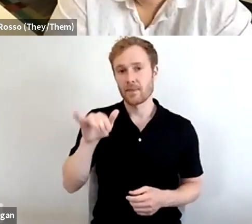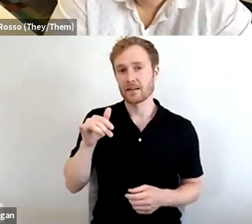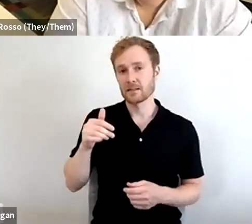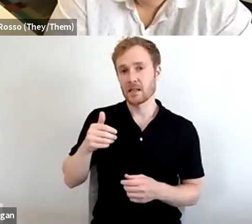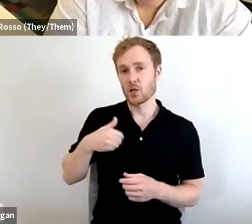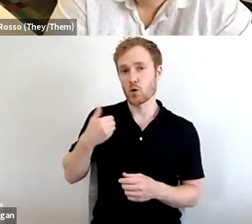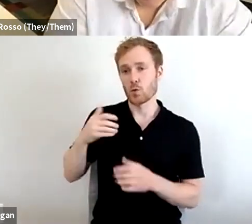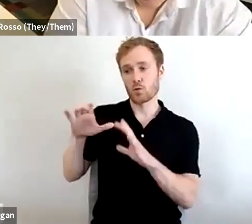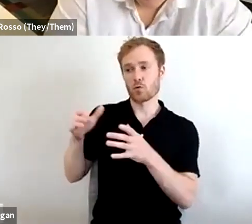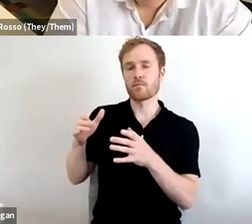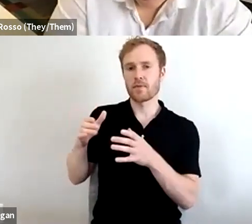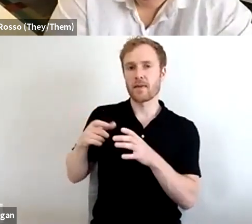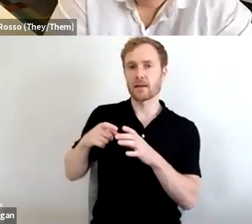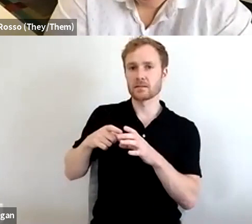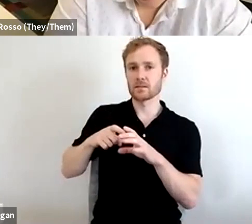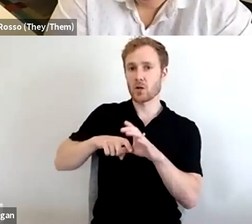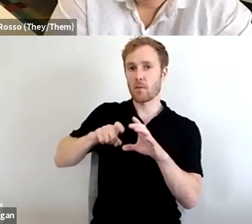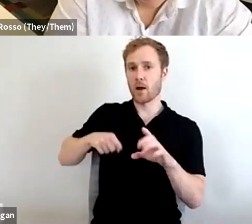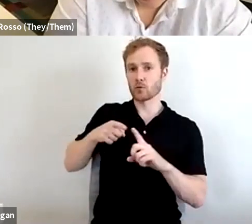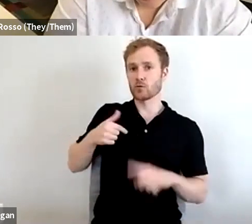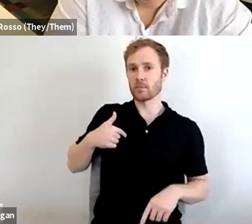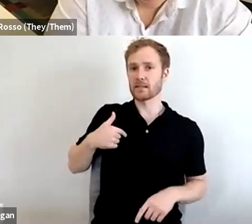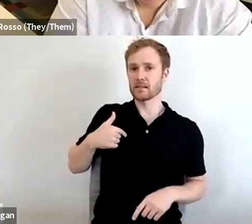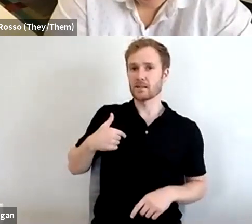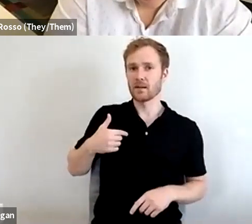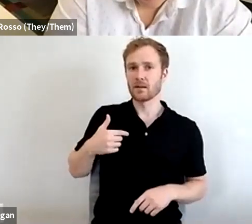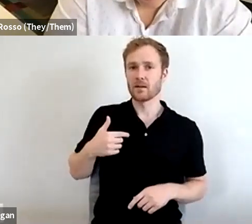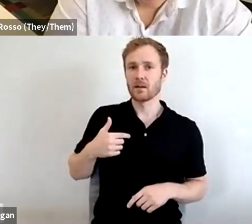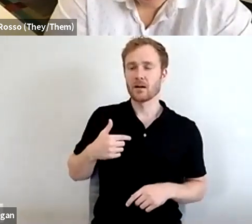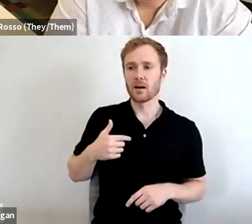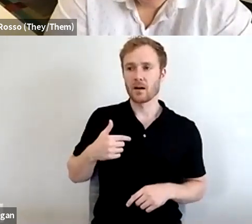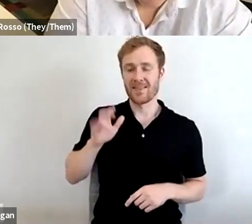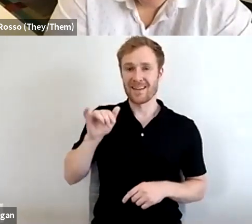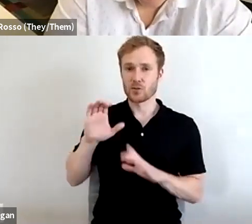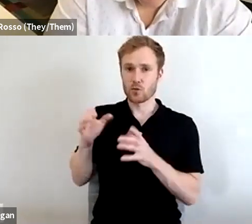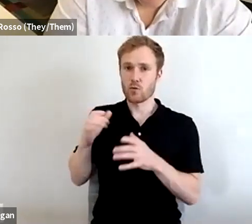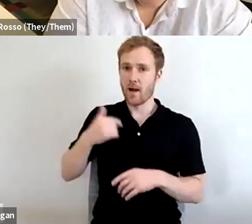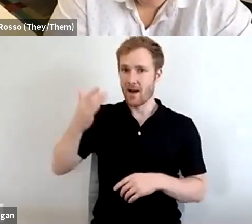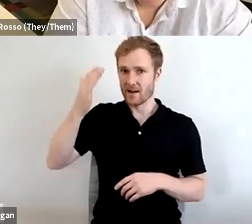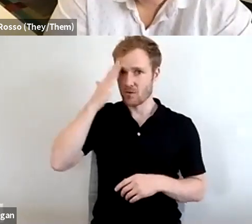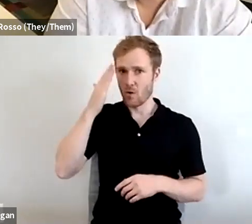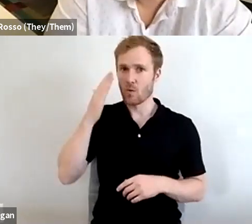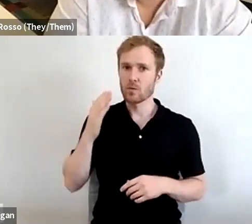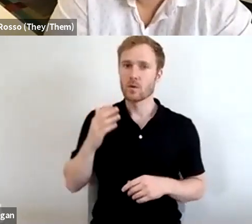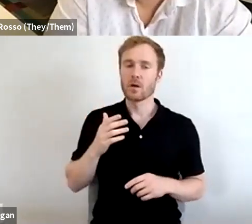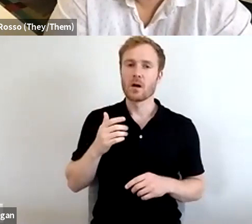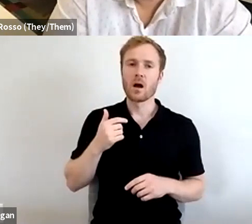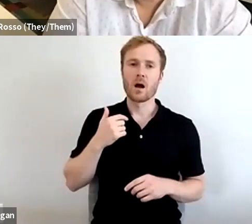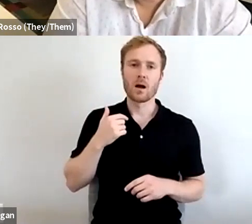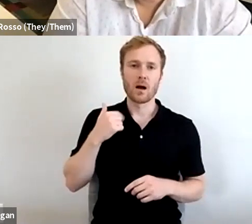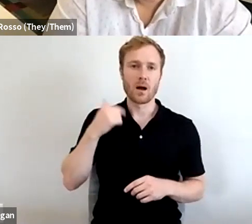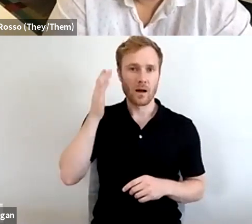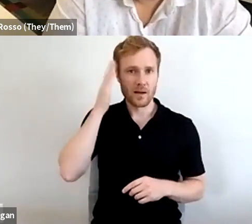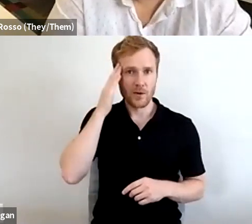what I know. I'm not saying comparatively. I'm just saying that I know from what people have